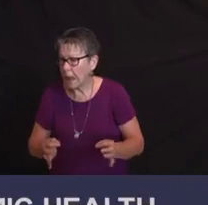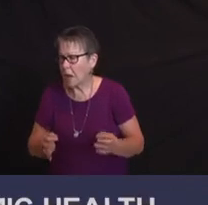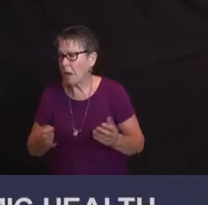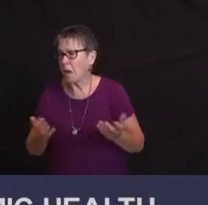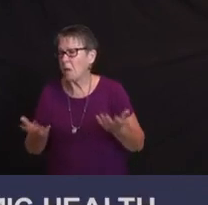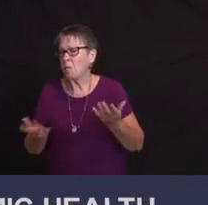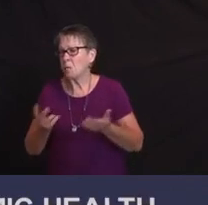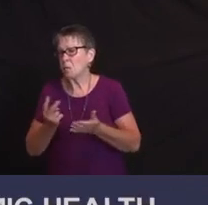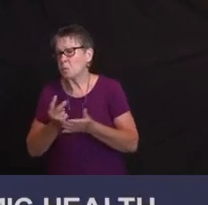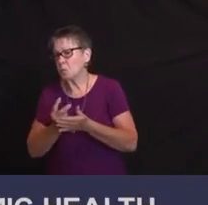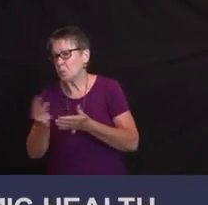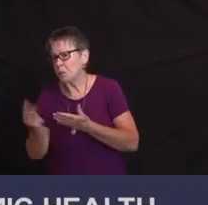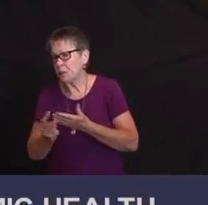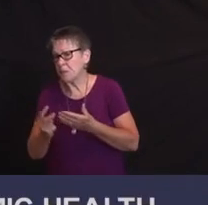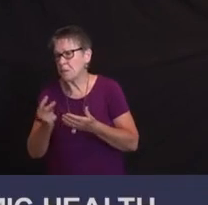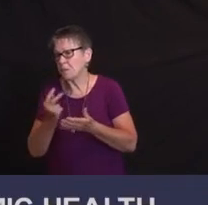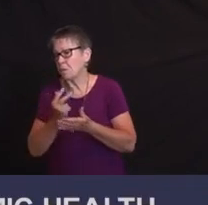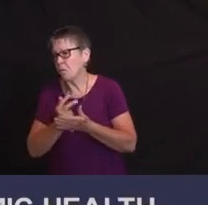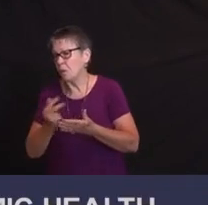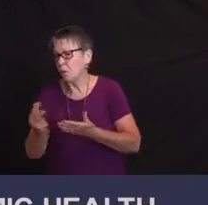put out there, would be my guess.